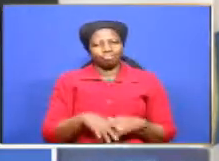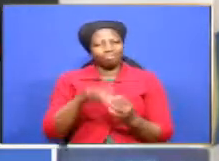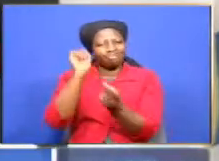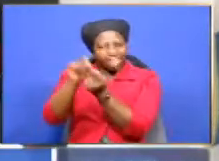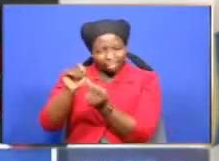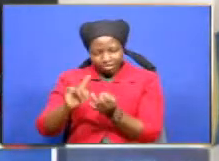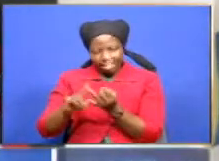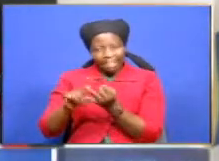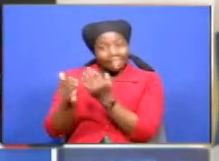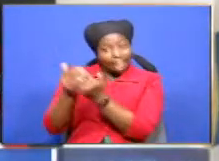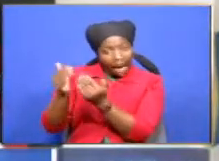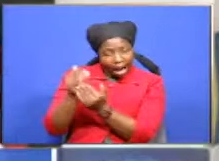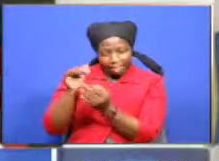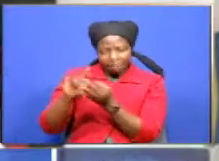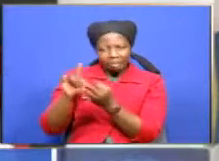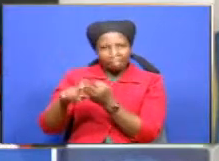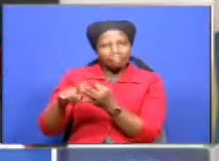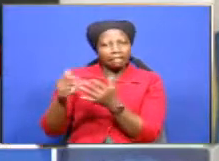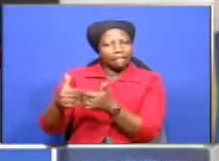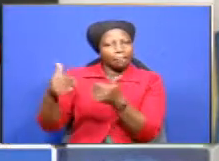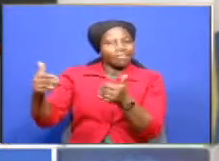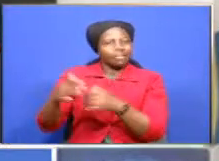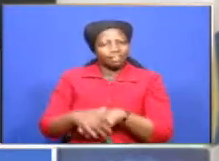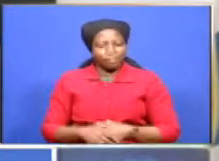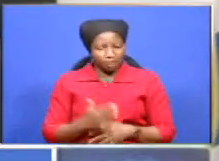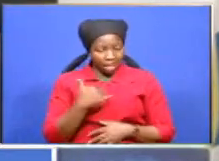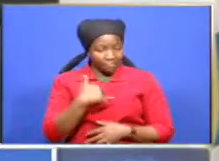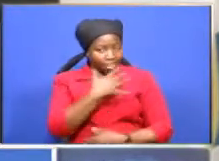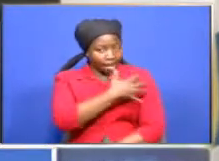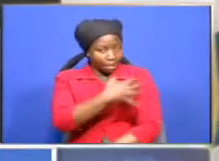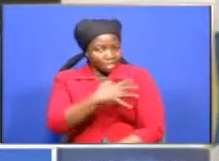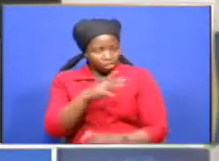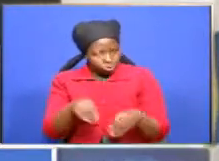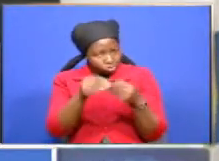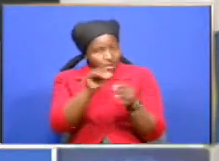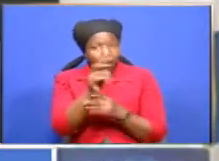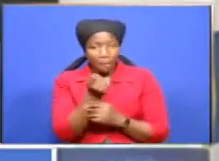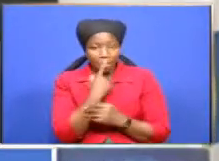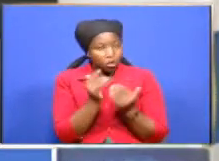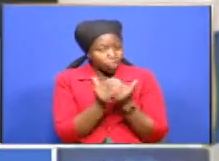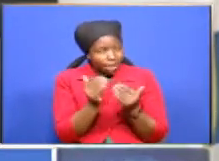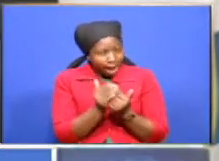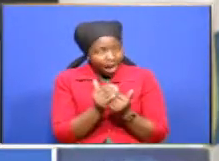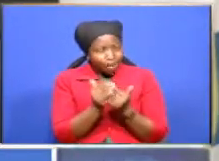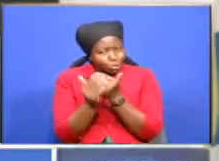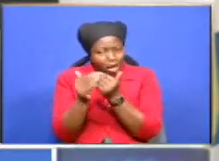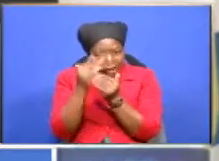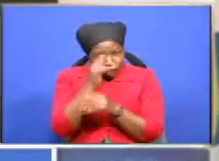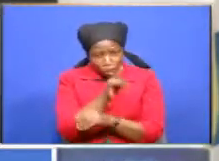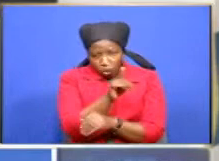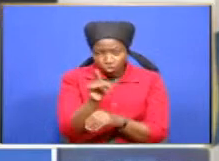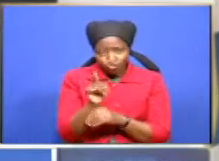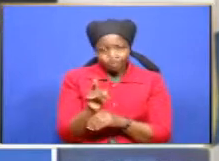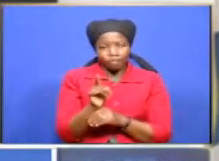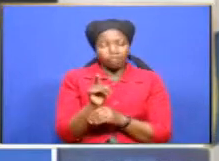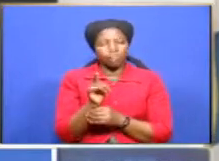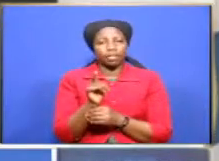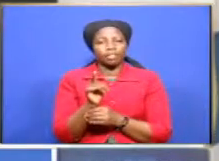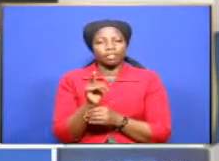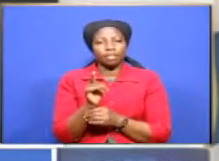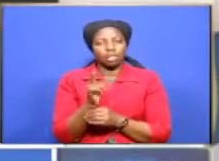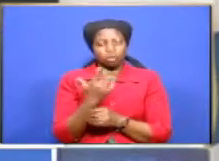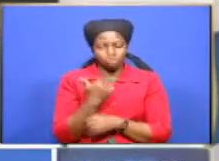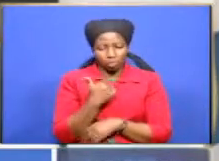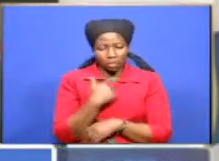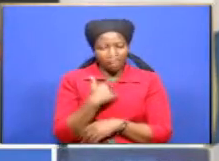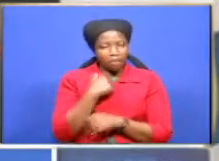isolate. We have the capacity to treat you, to look after you. We've worked